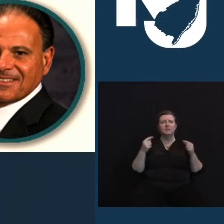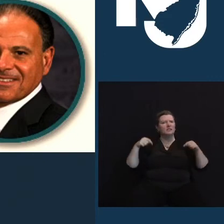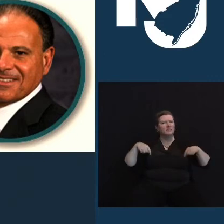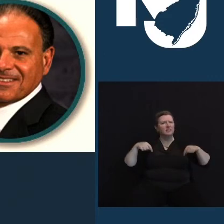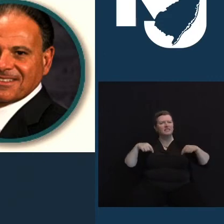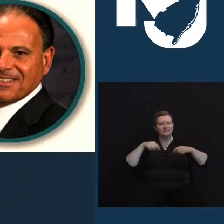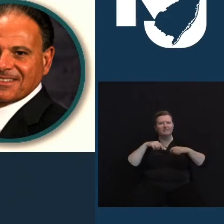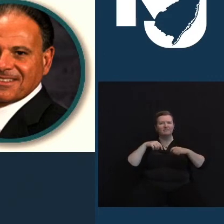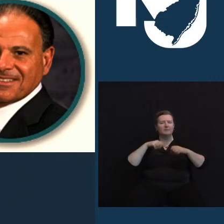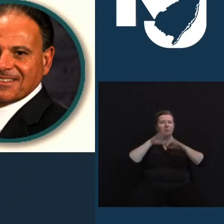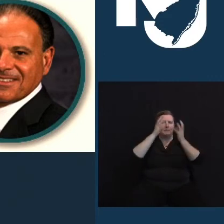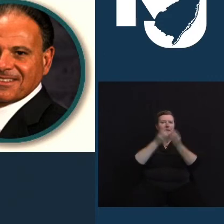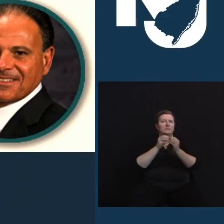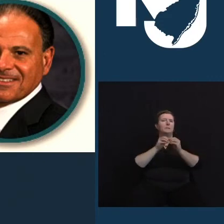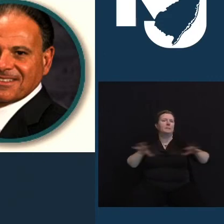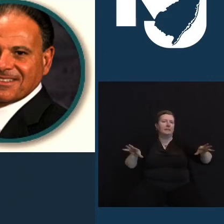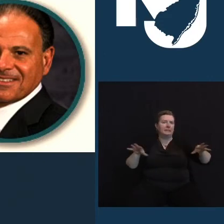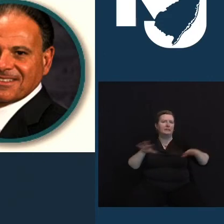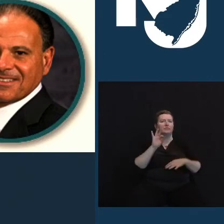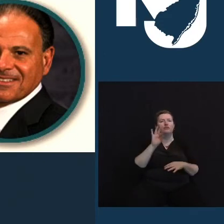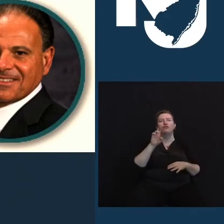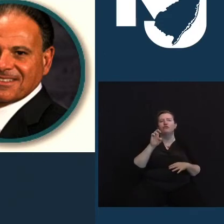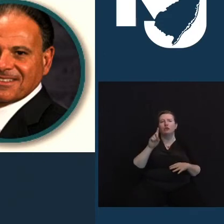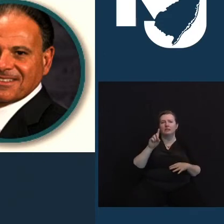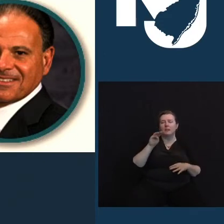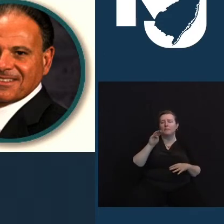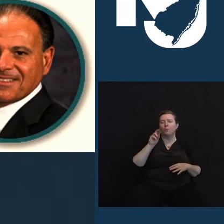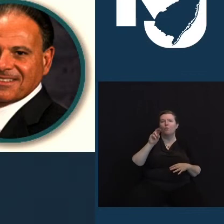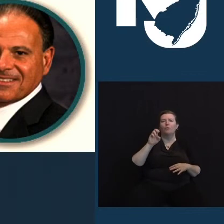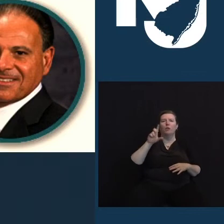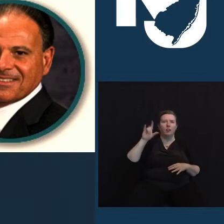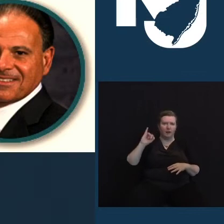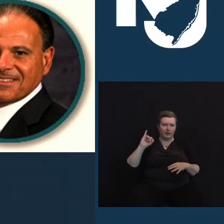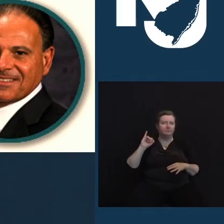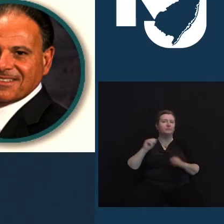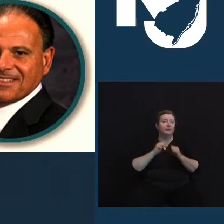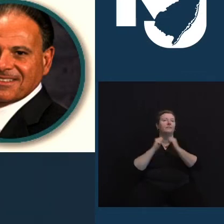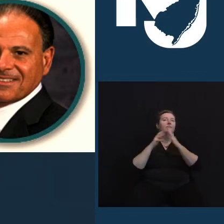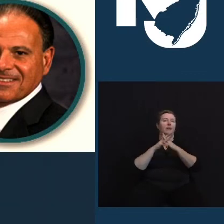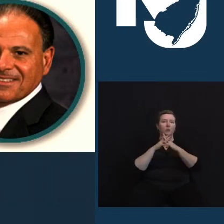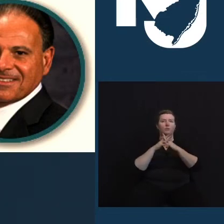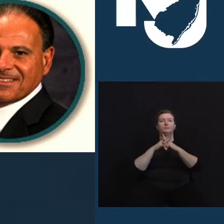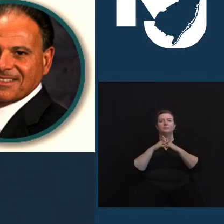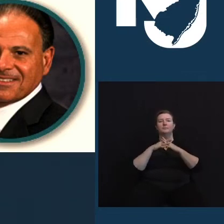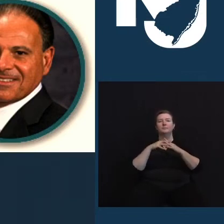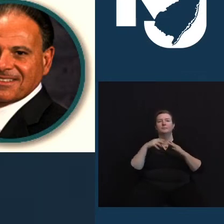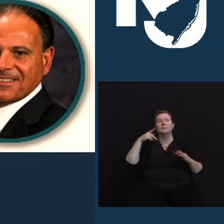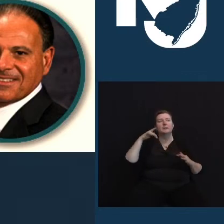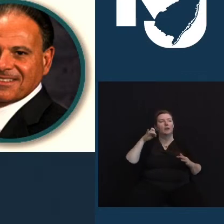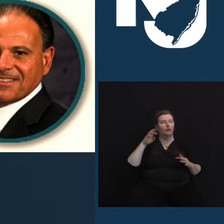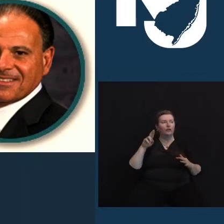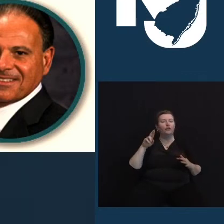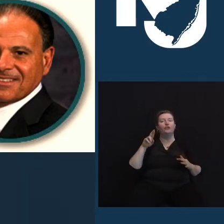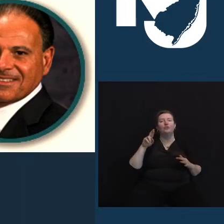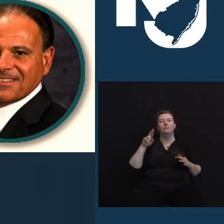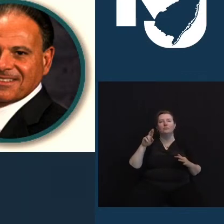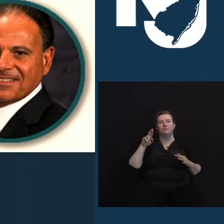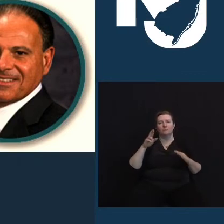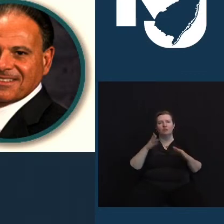we recognize Fred Morelli, that's Fred in the circle there, the founder and CEO of Freehold-based PIER, P-I-E-R, all caps,